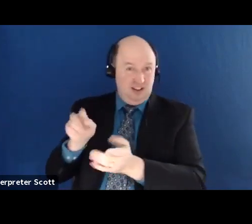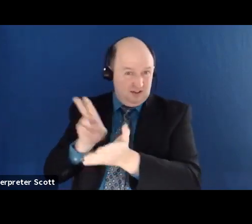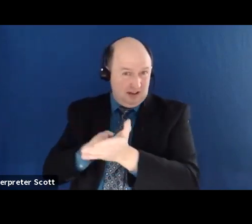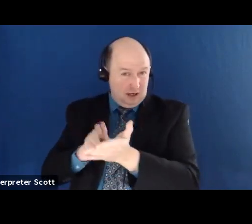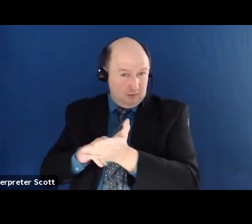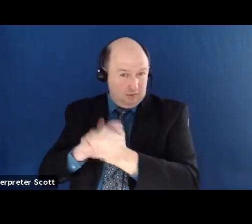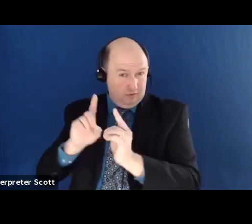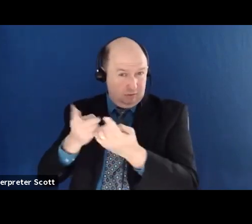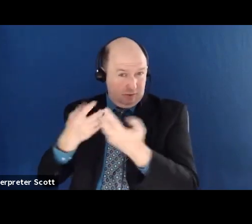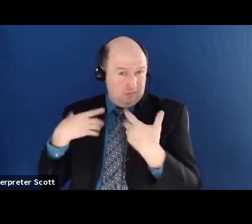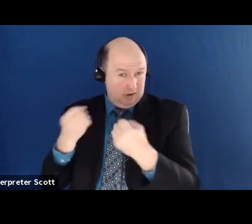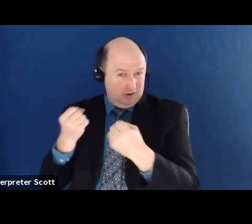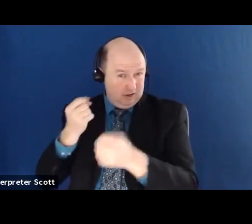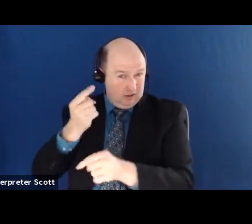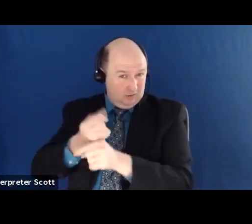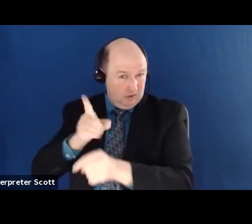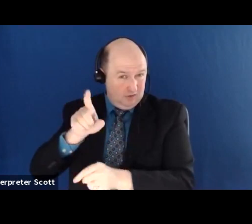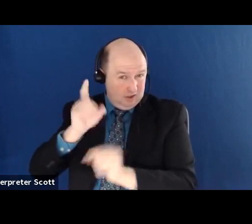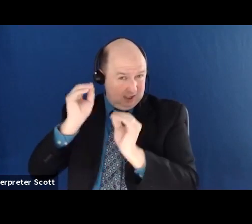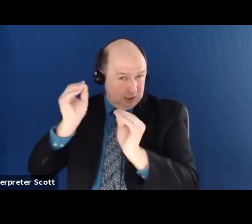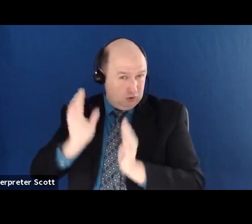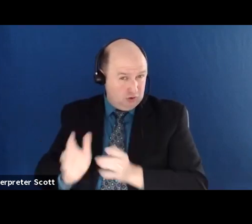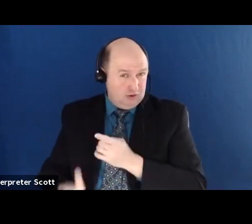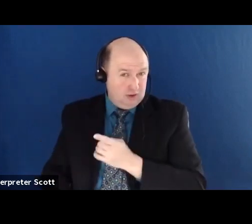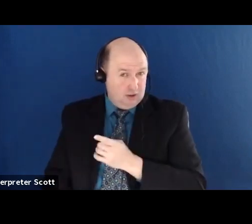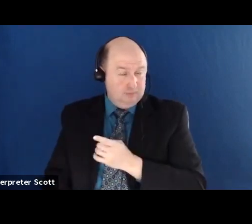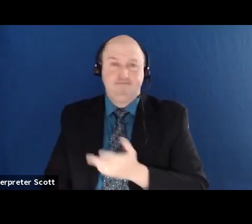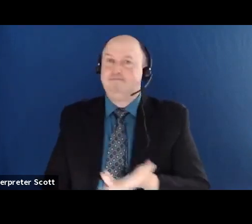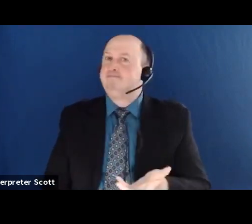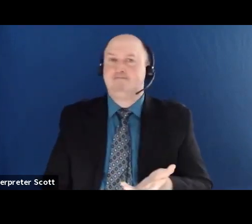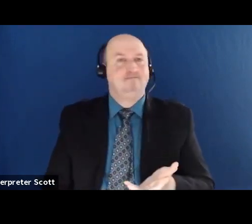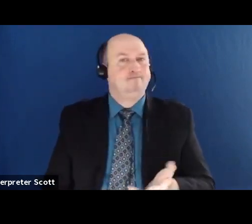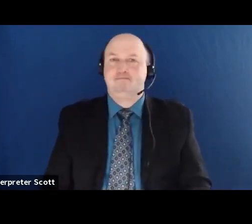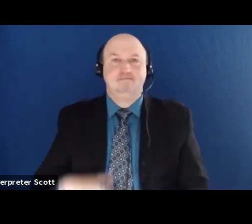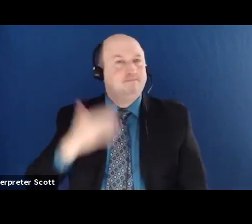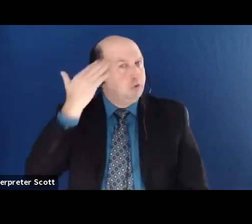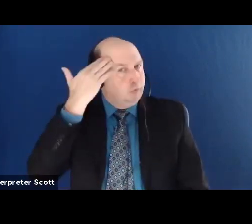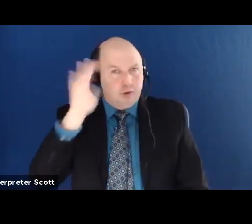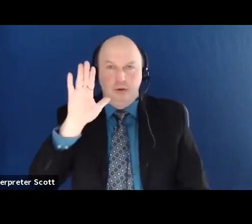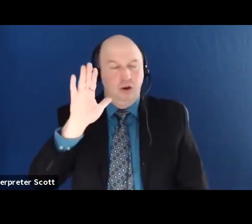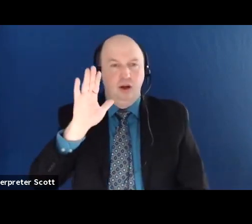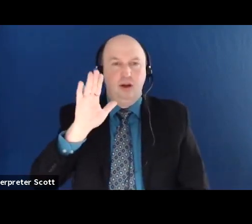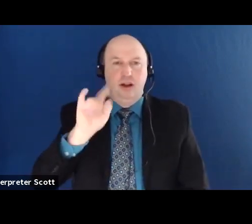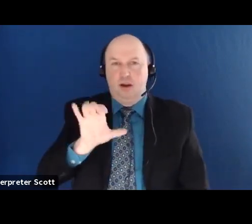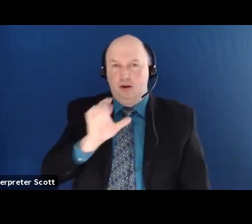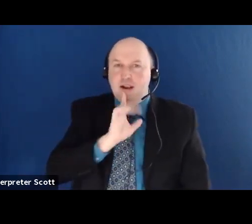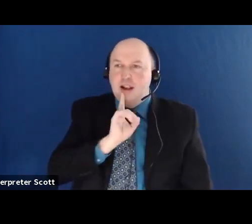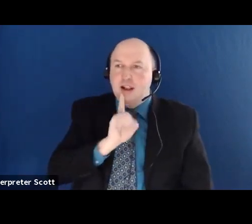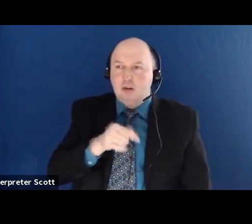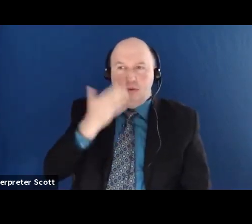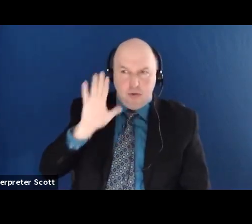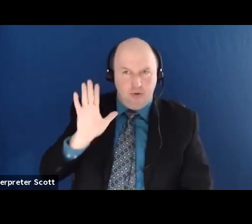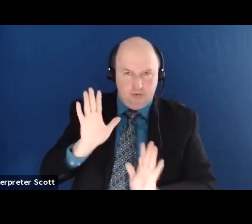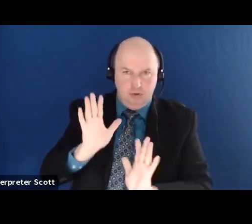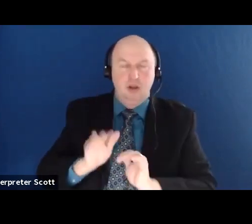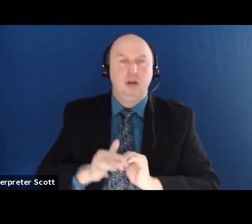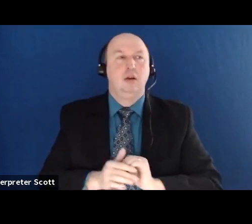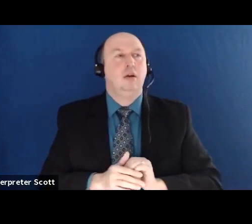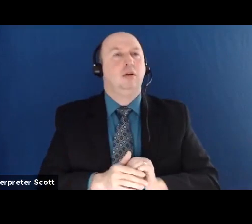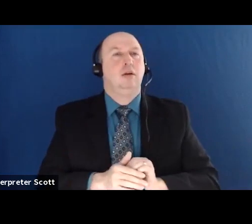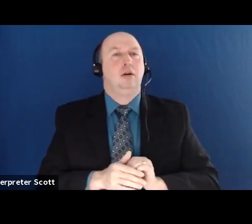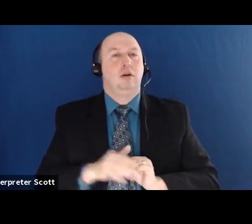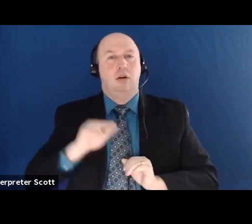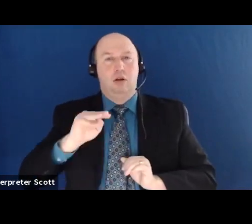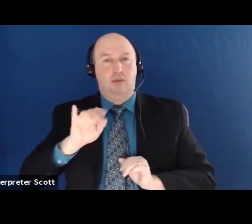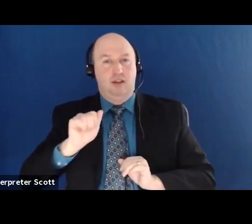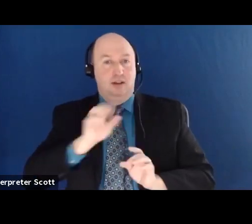get their vaccines for their teachers. We don't know exactly who is signing up. So